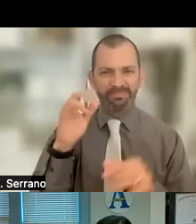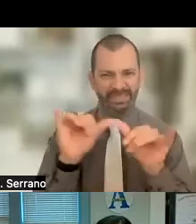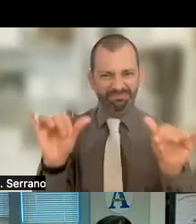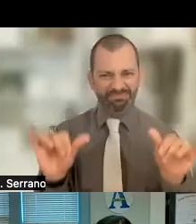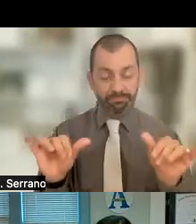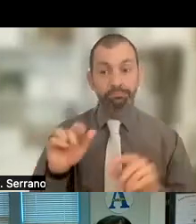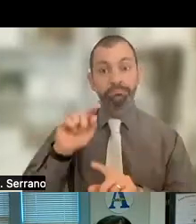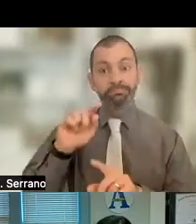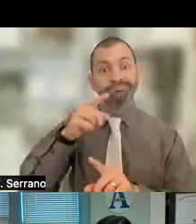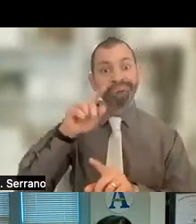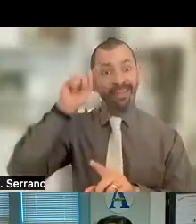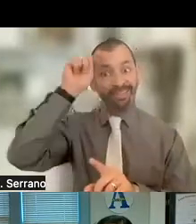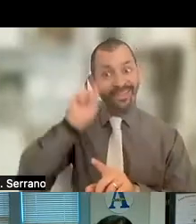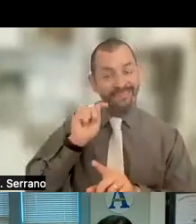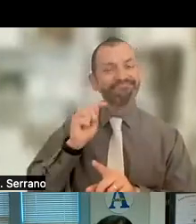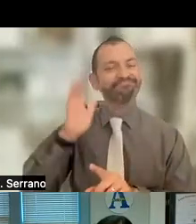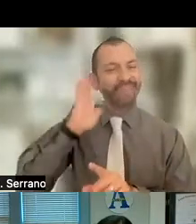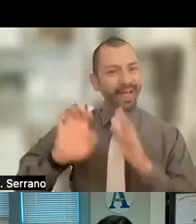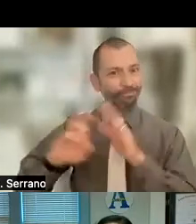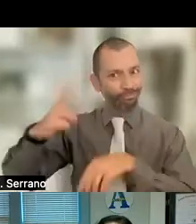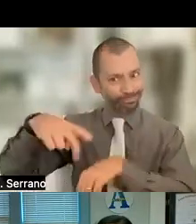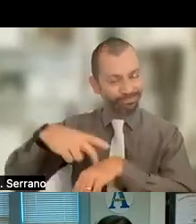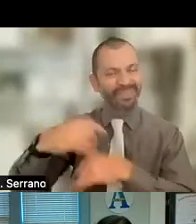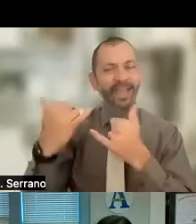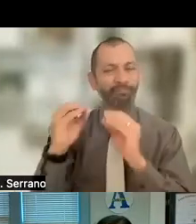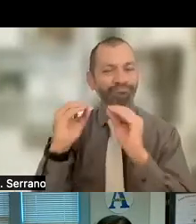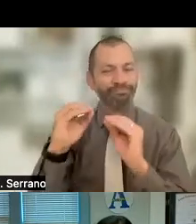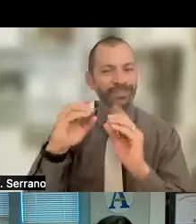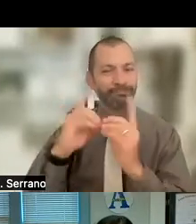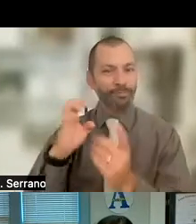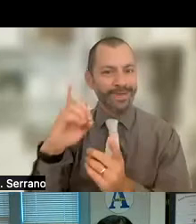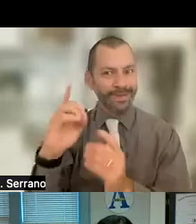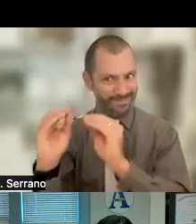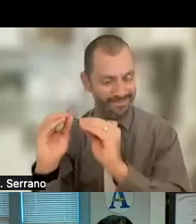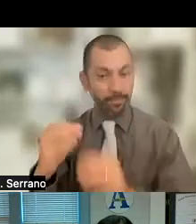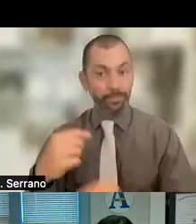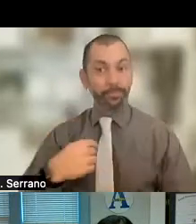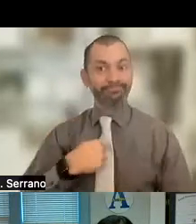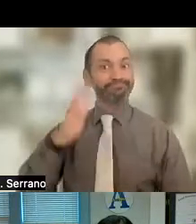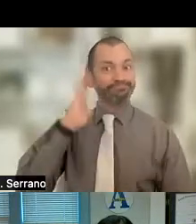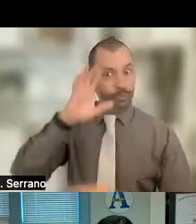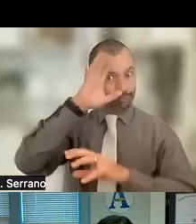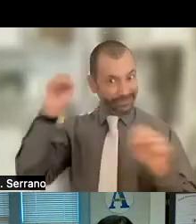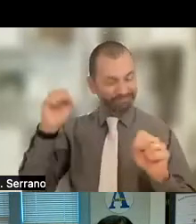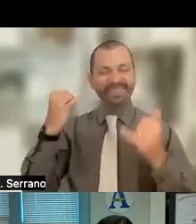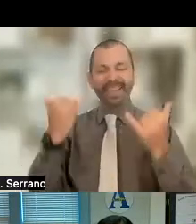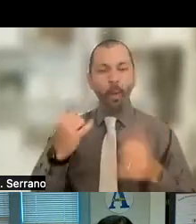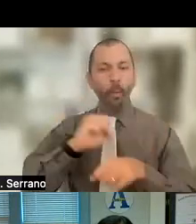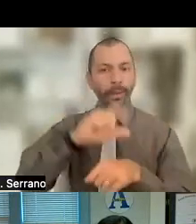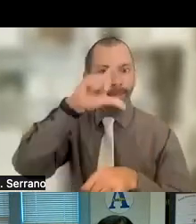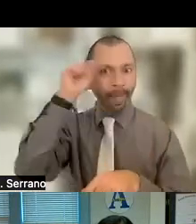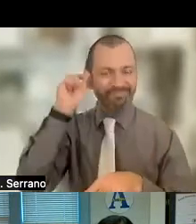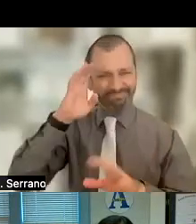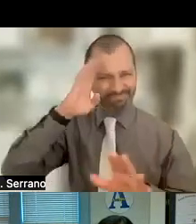not currently working in a K-12 system. Tangi was a principal and an educator. I